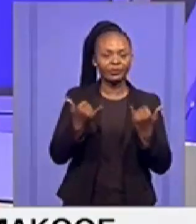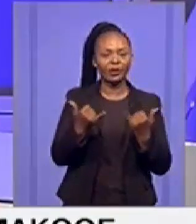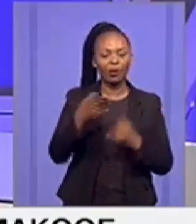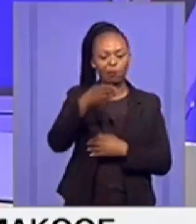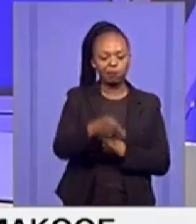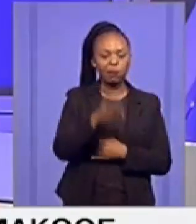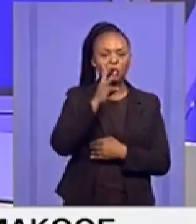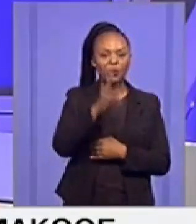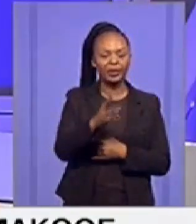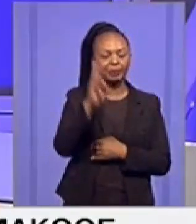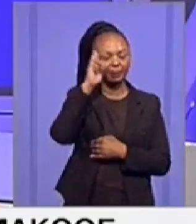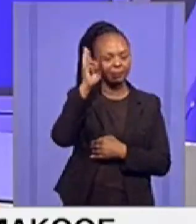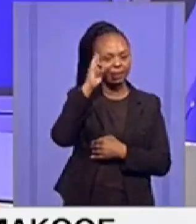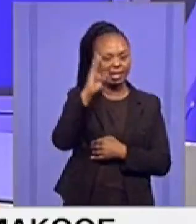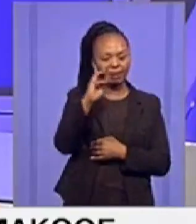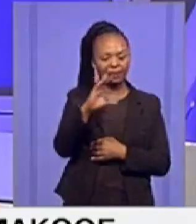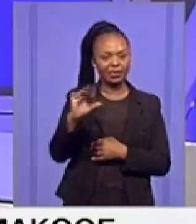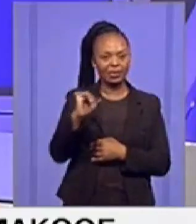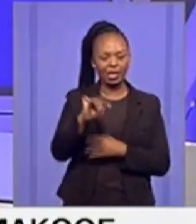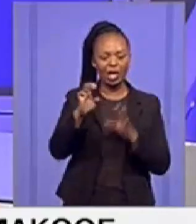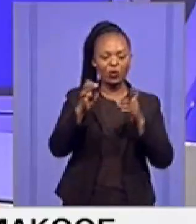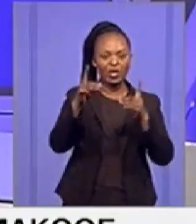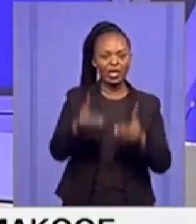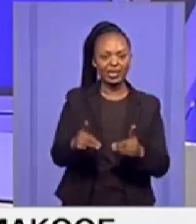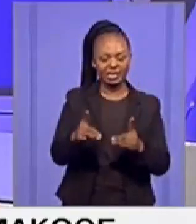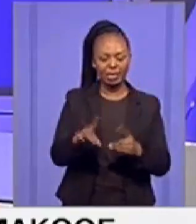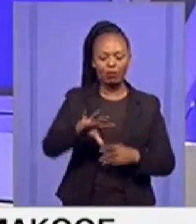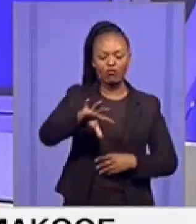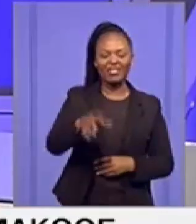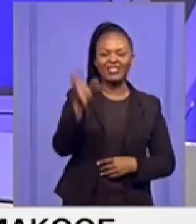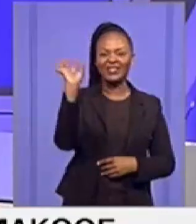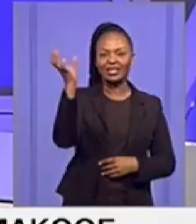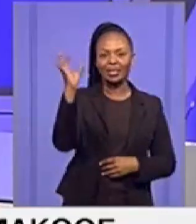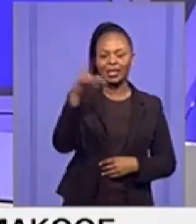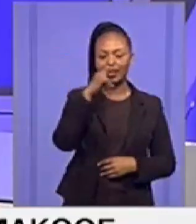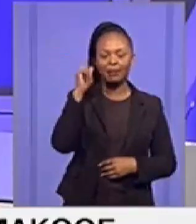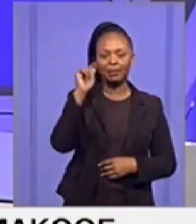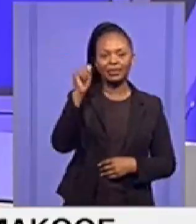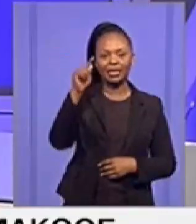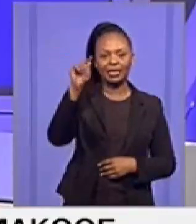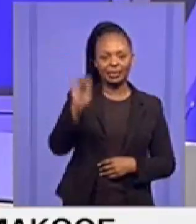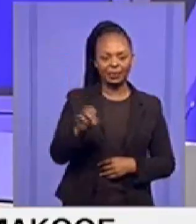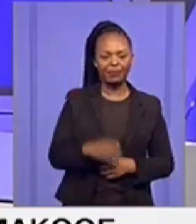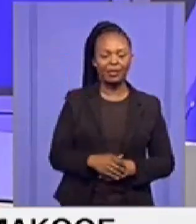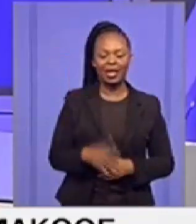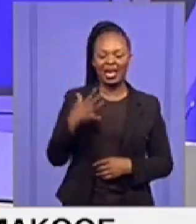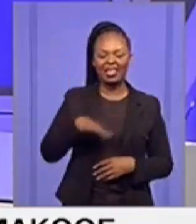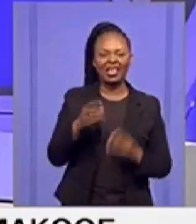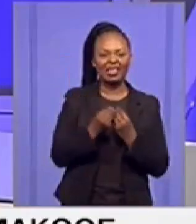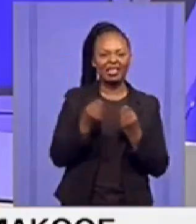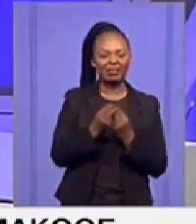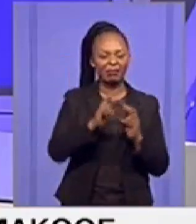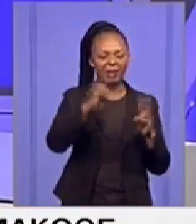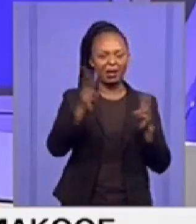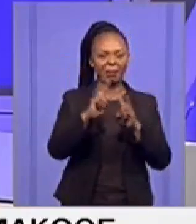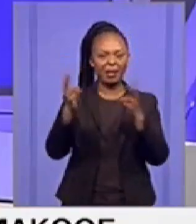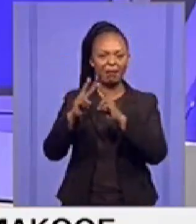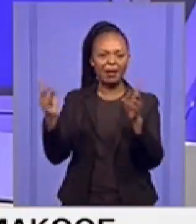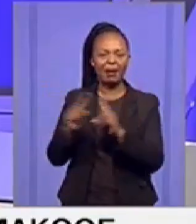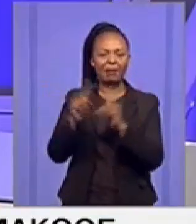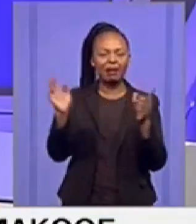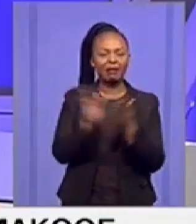letona la thuto provinceng ya Free State Tate Magwe. Mme ha jwale ntse ke bona ditho tse fapaneng fela hara bona